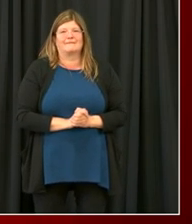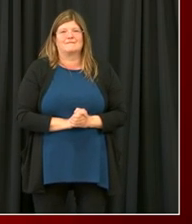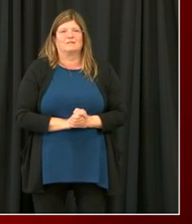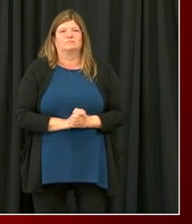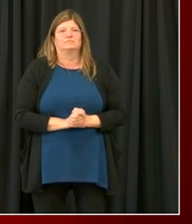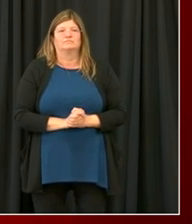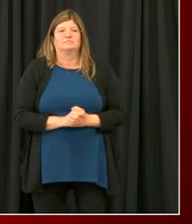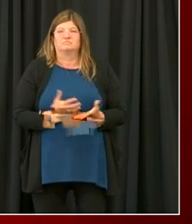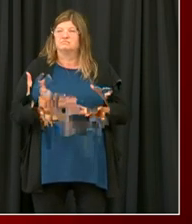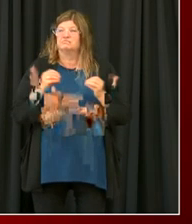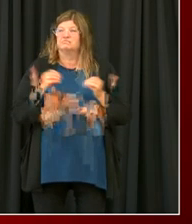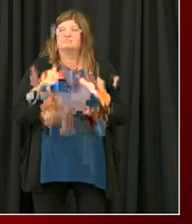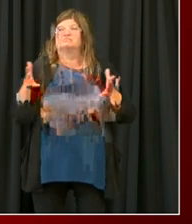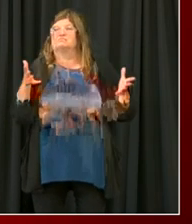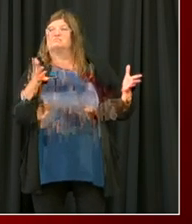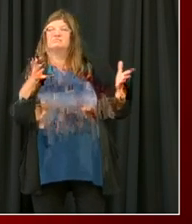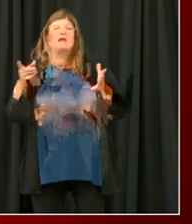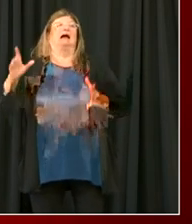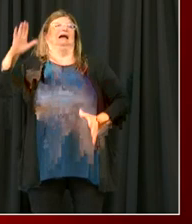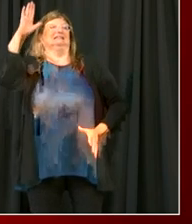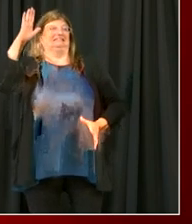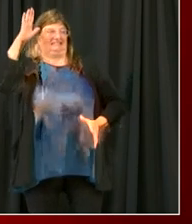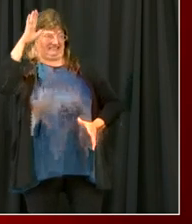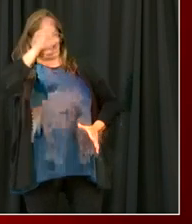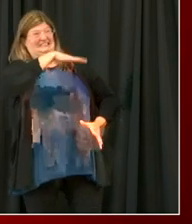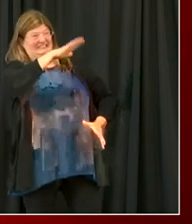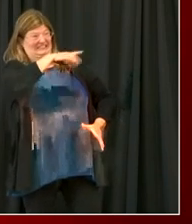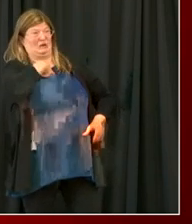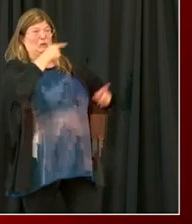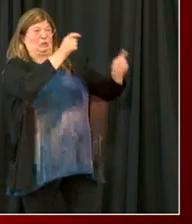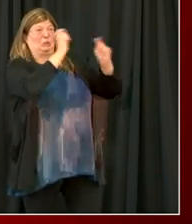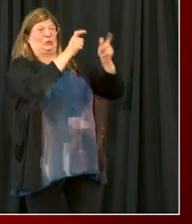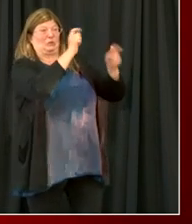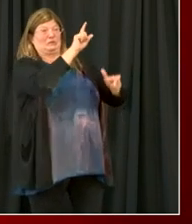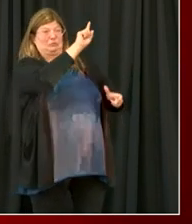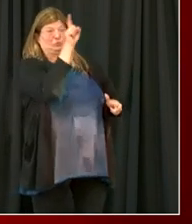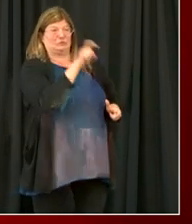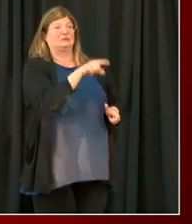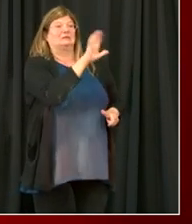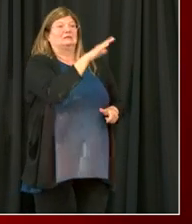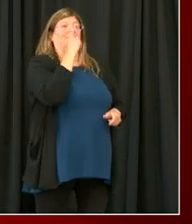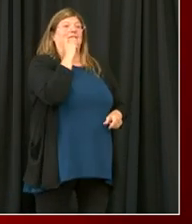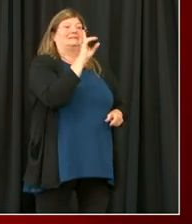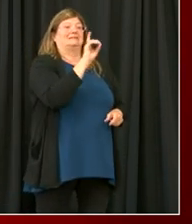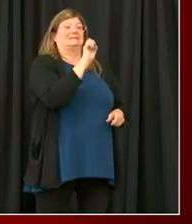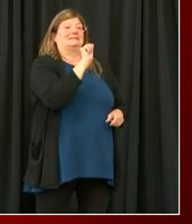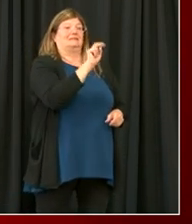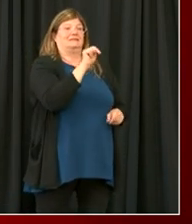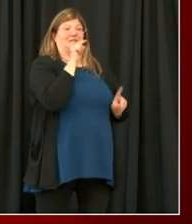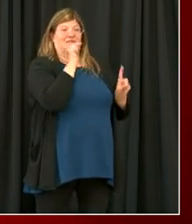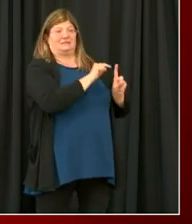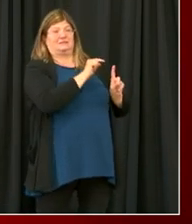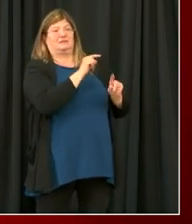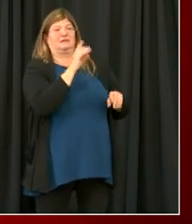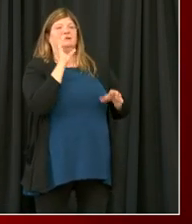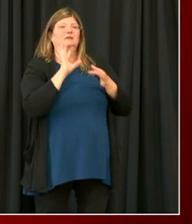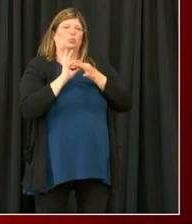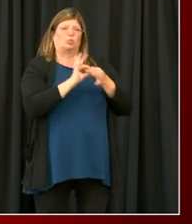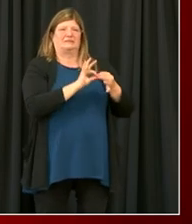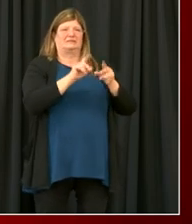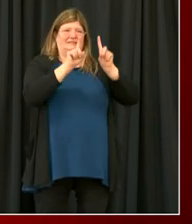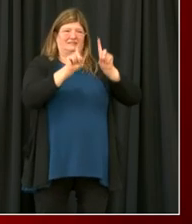Okay, any other questions? Yes. For Chief Dean, I guess this has been going on for a while, the testing at the